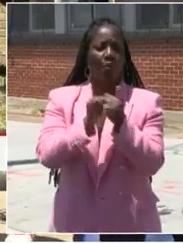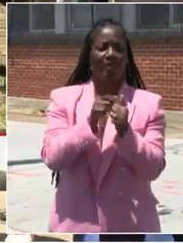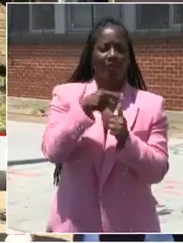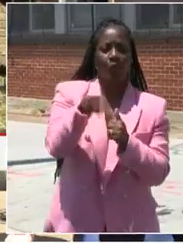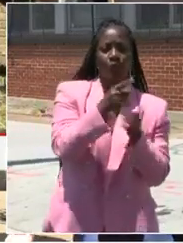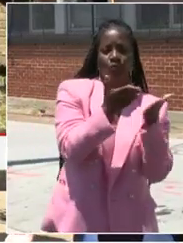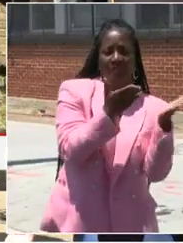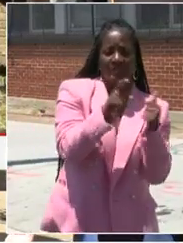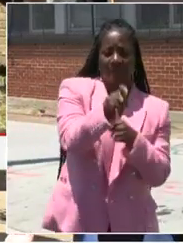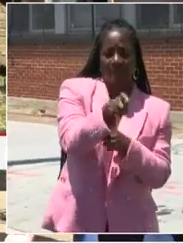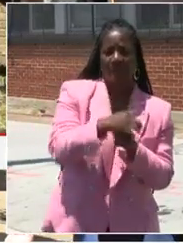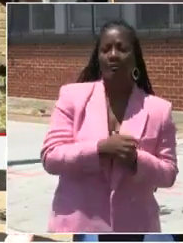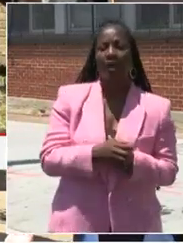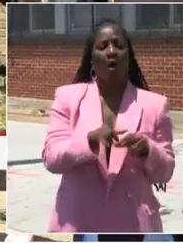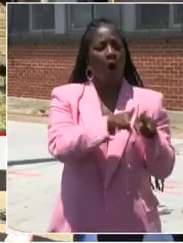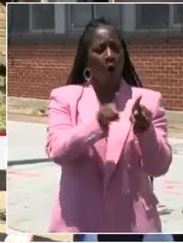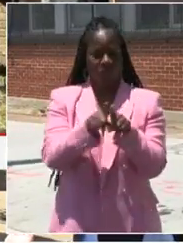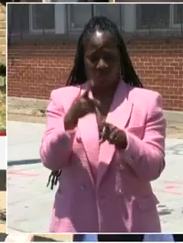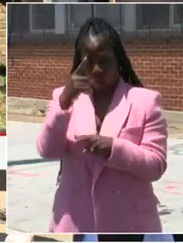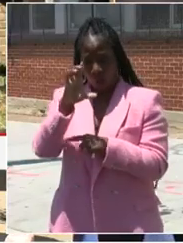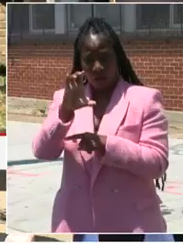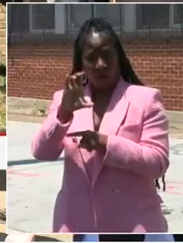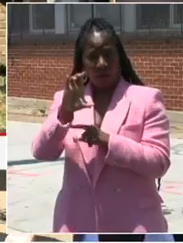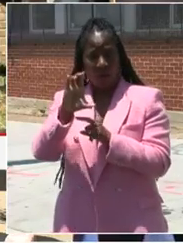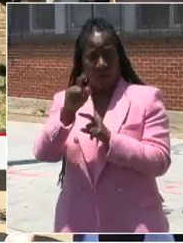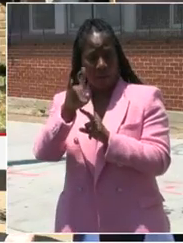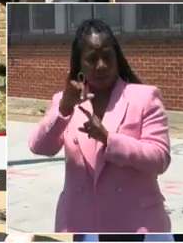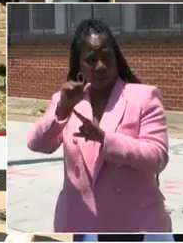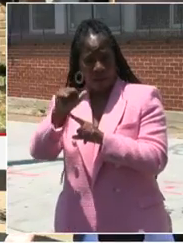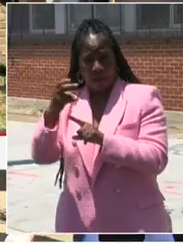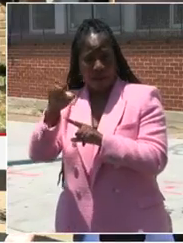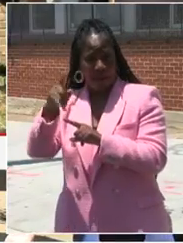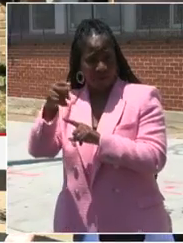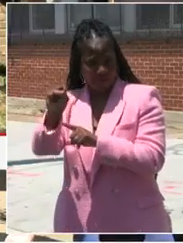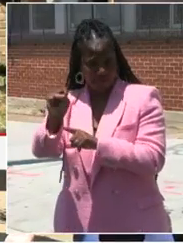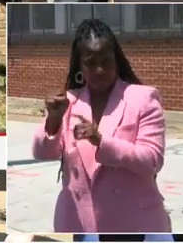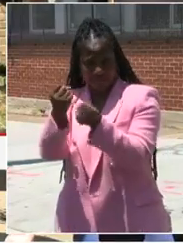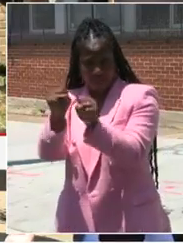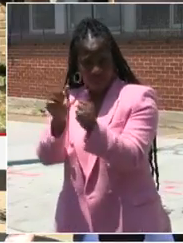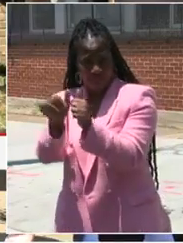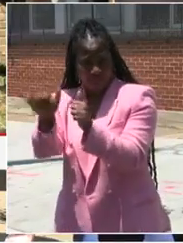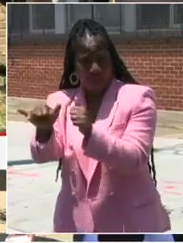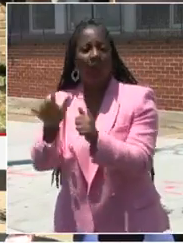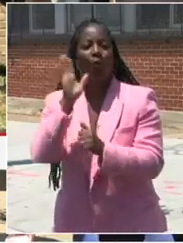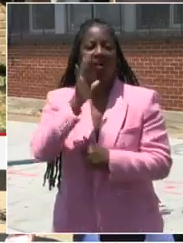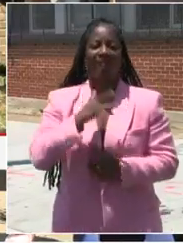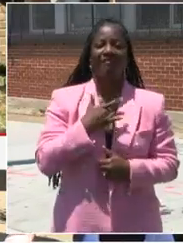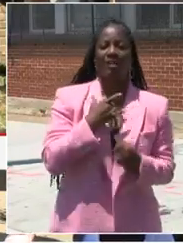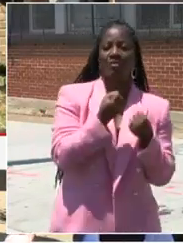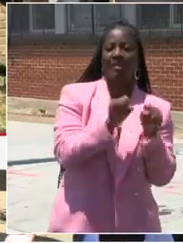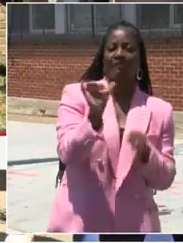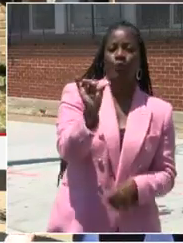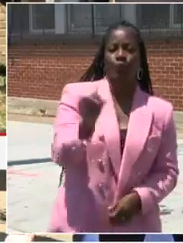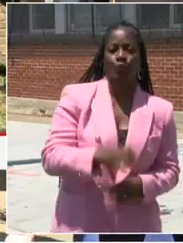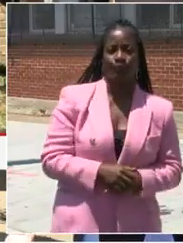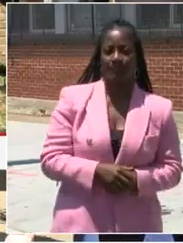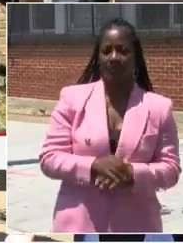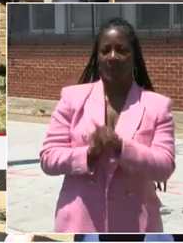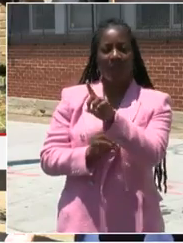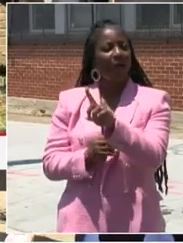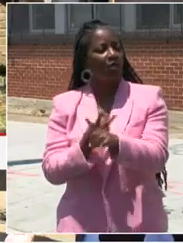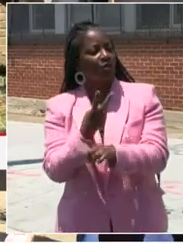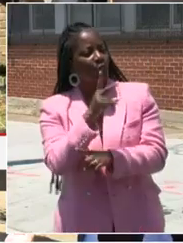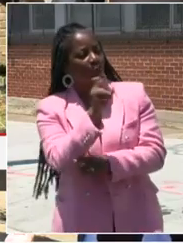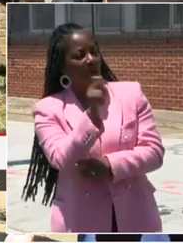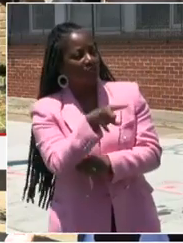will Columbia Heights be safer with all of those investments, it's going to feel safer. Mayor, two